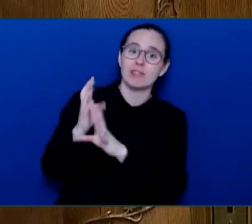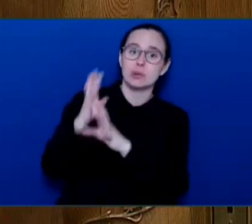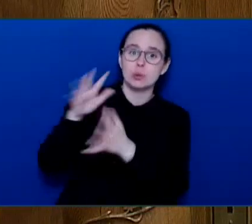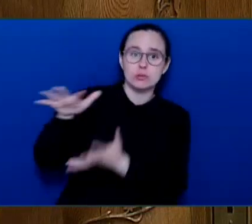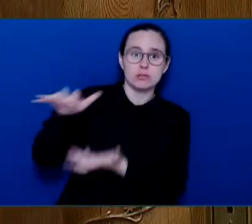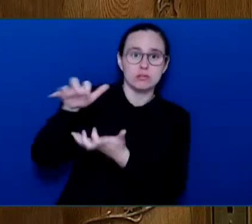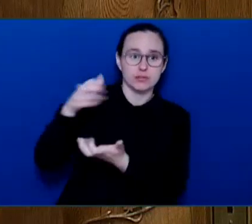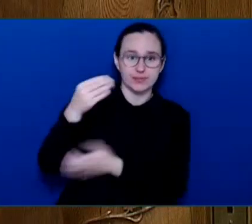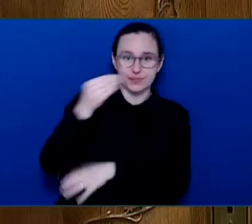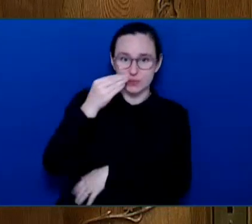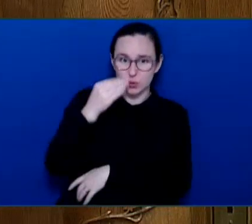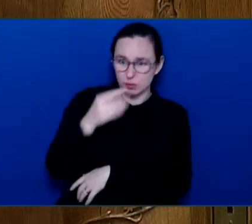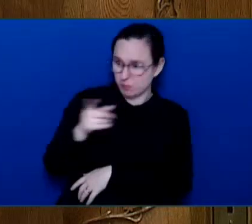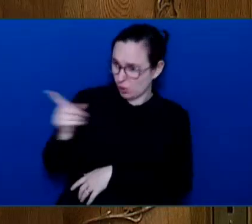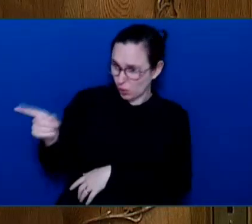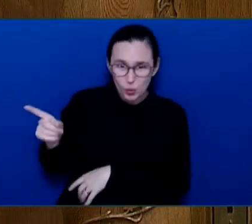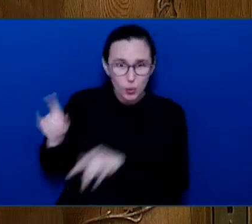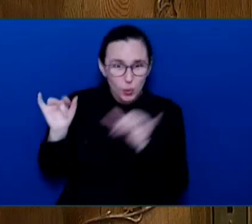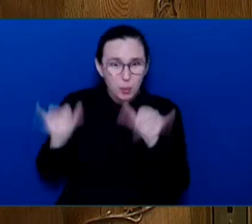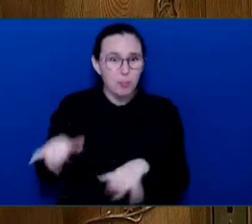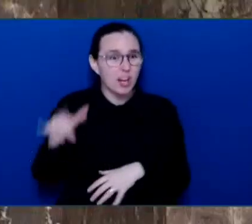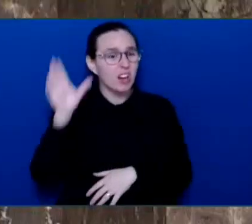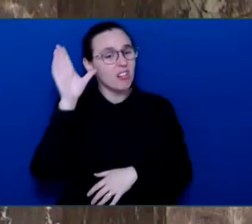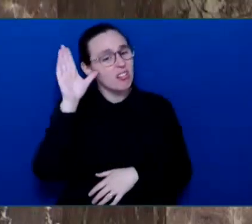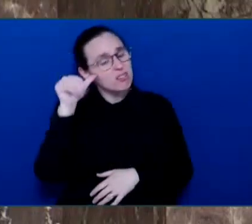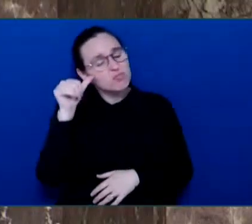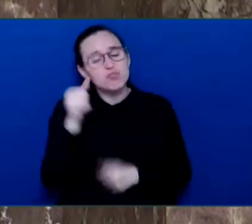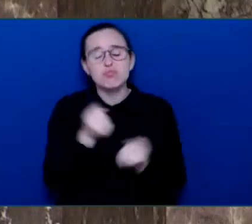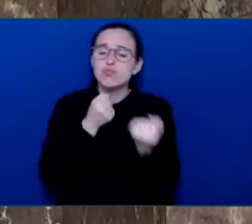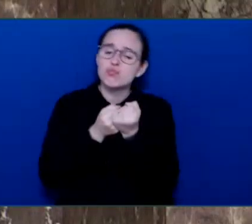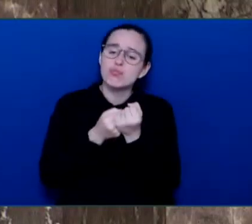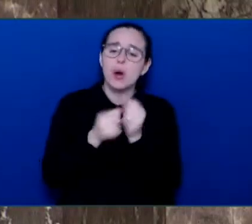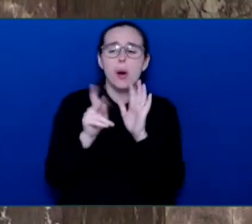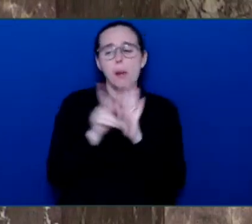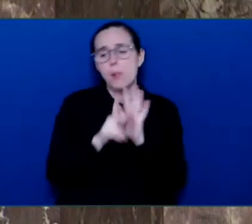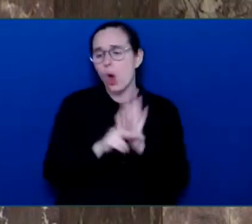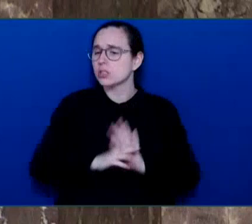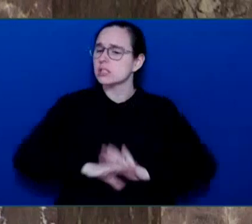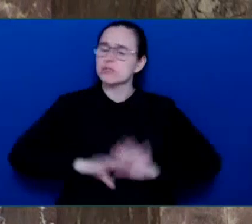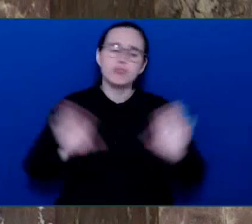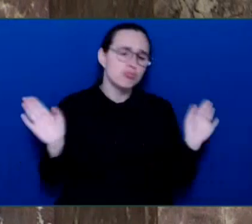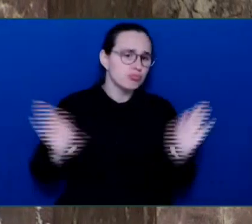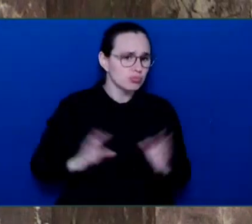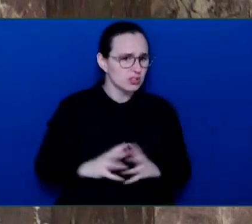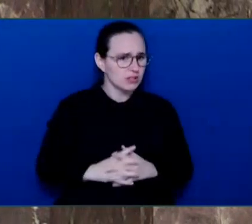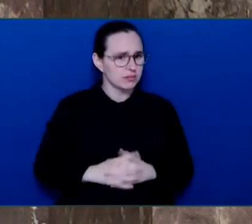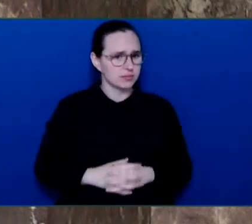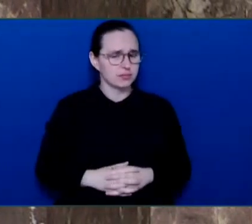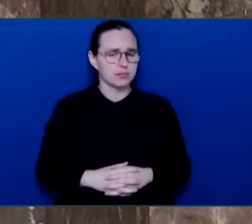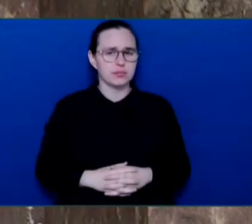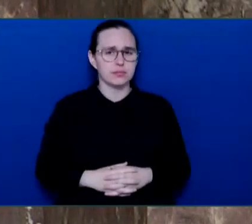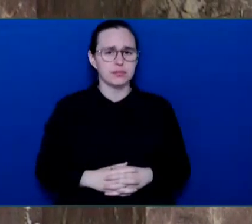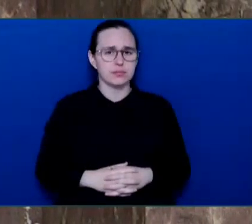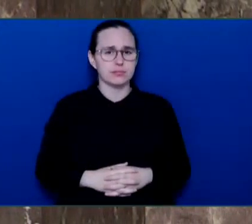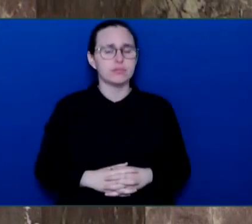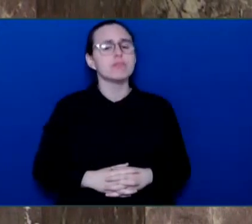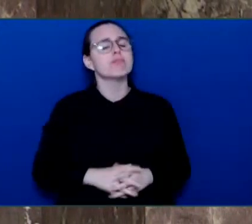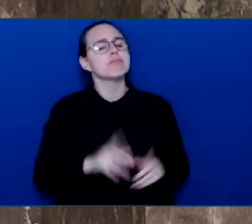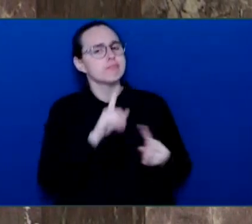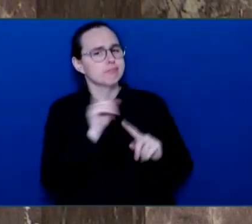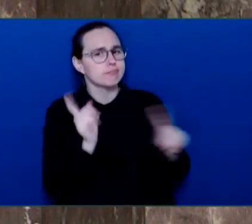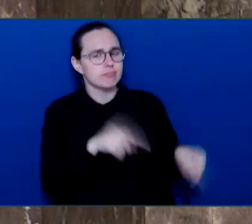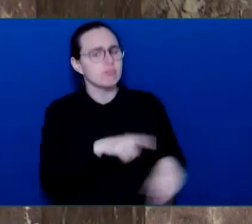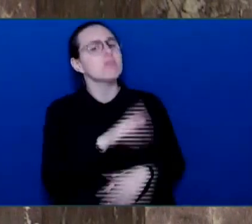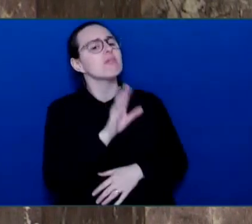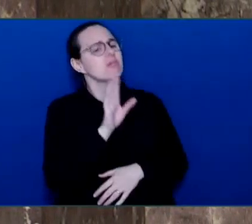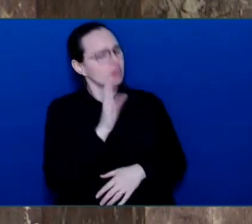Government House Leader. Thank you so much, Honourable Speaker. And we know it's a tough time for many families in British Columbia. The member mentions